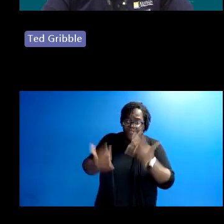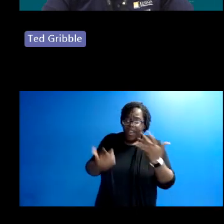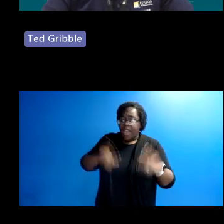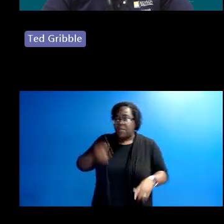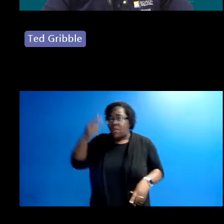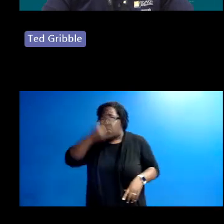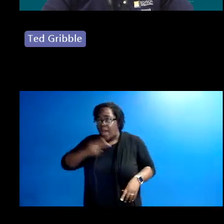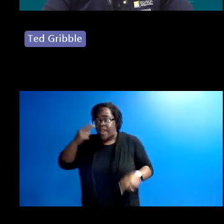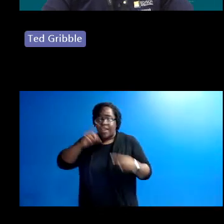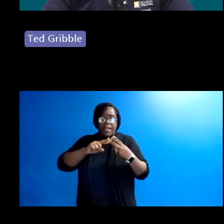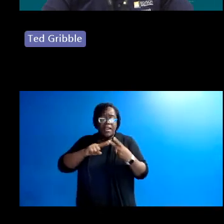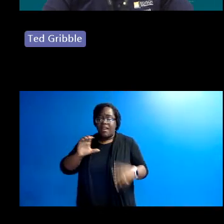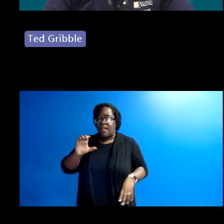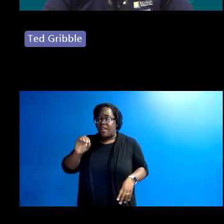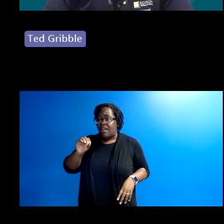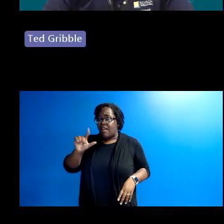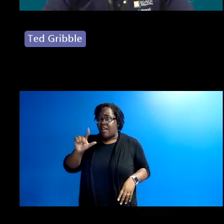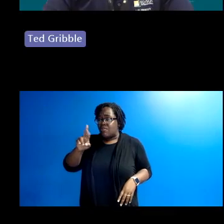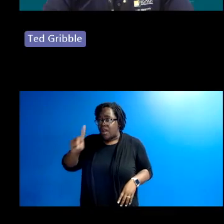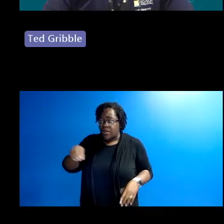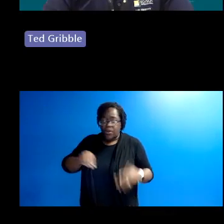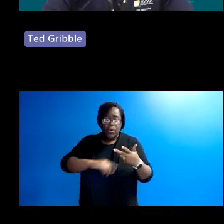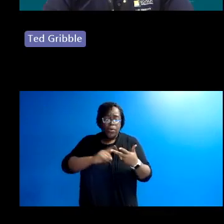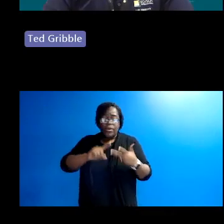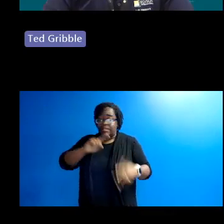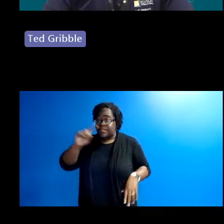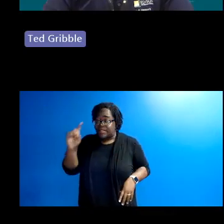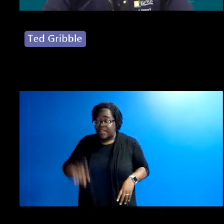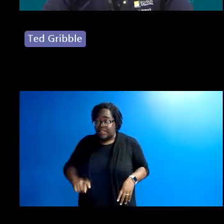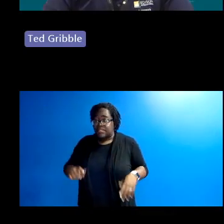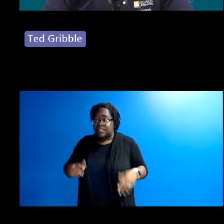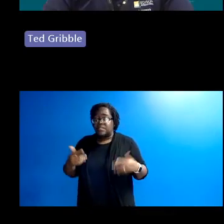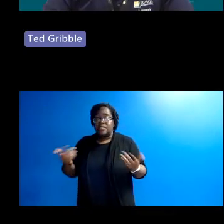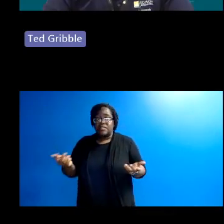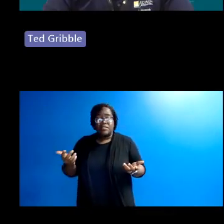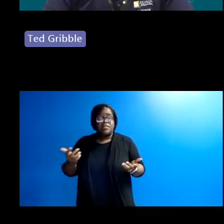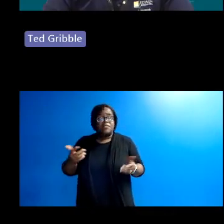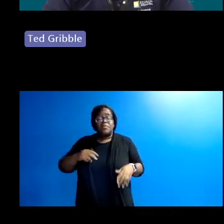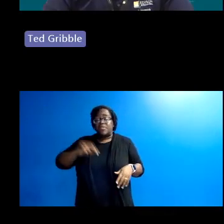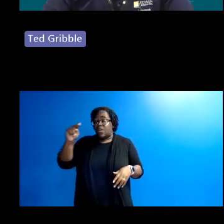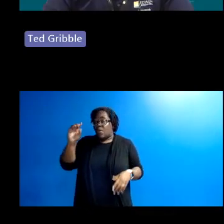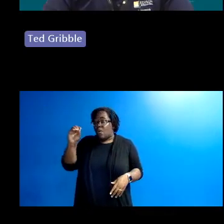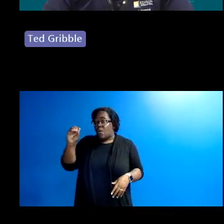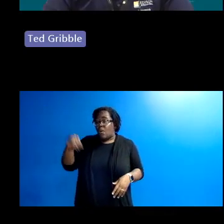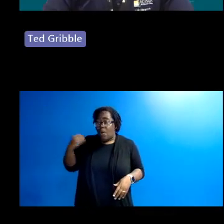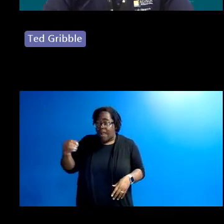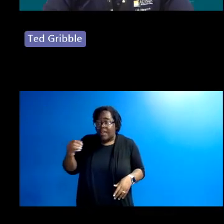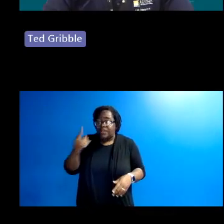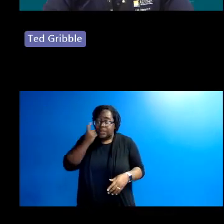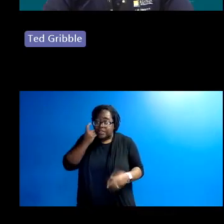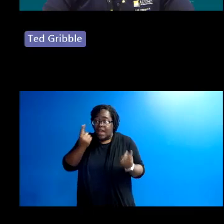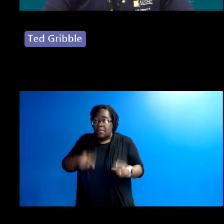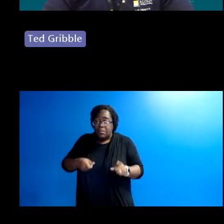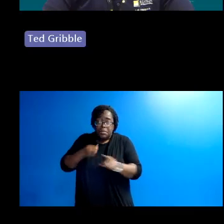Hawaii, in Colorado, in Texas, up in Oregon recently,